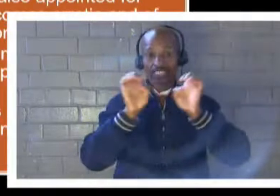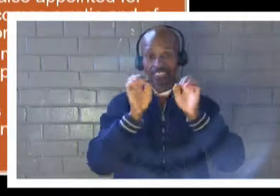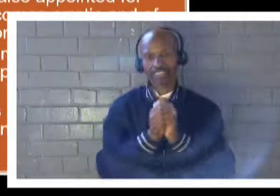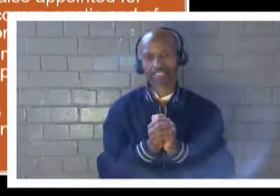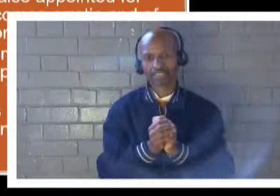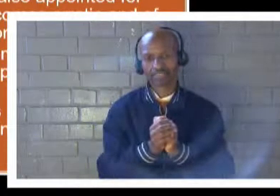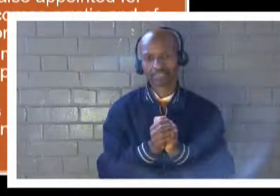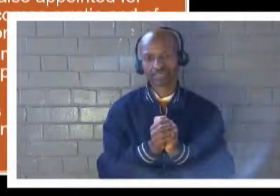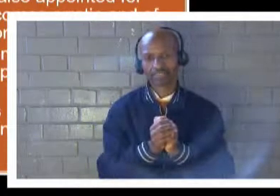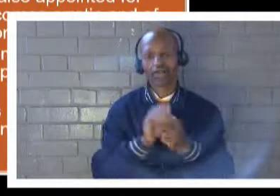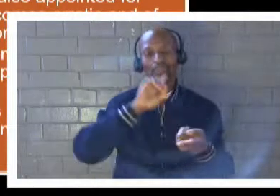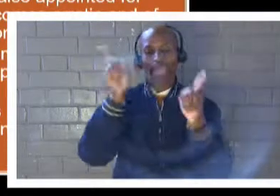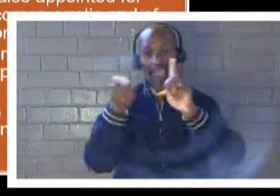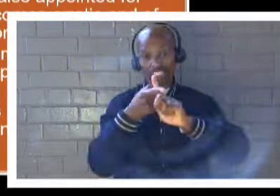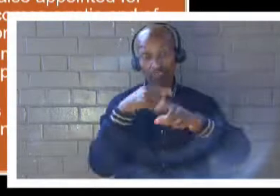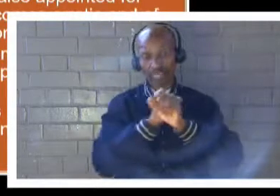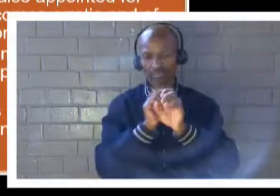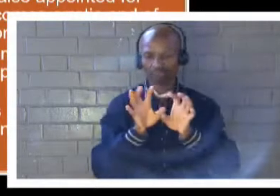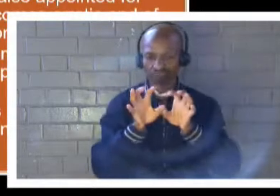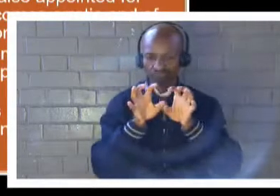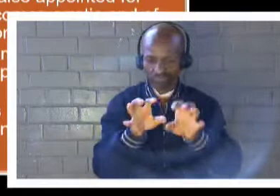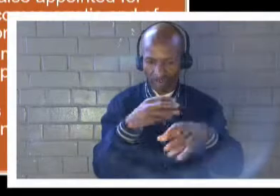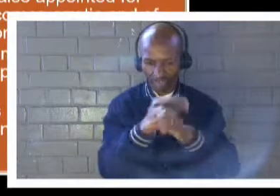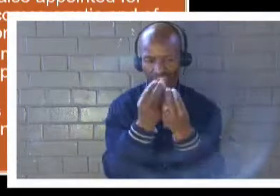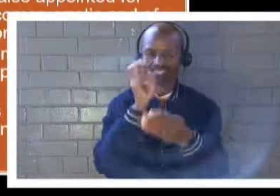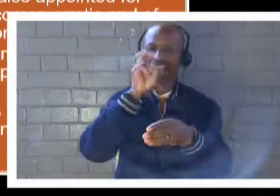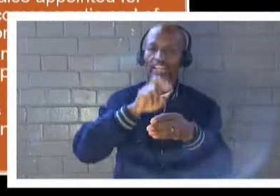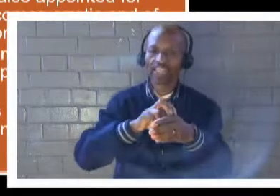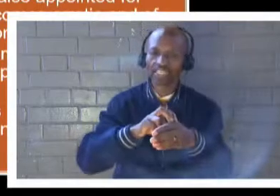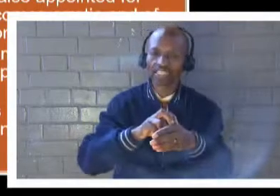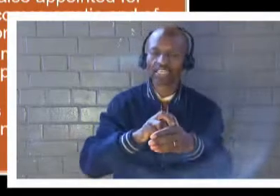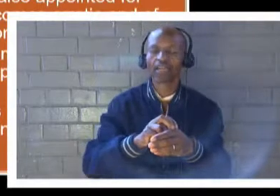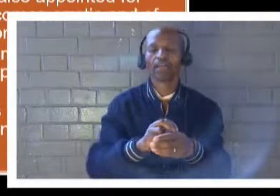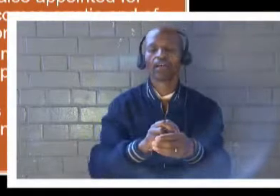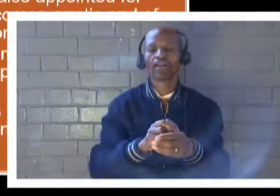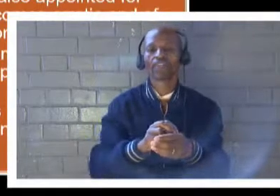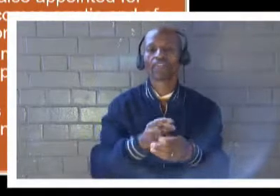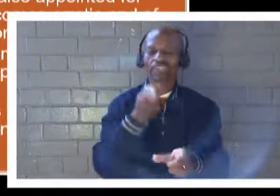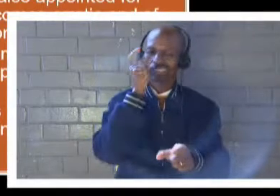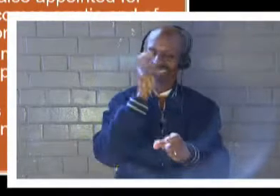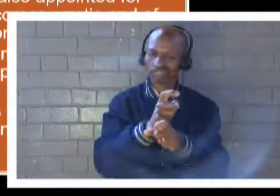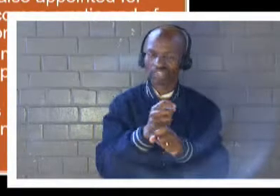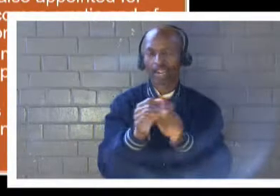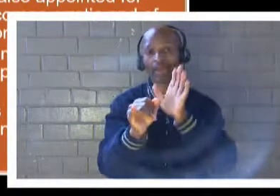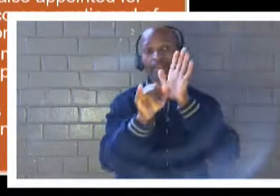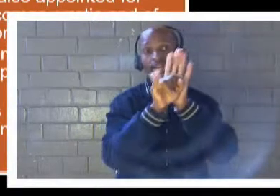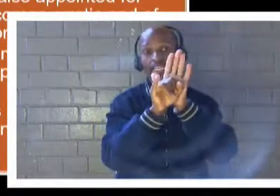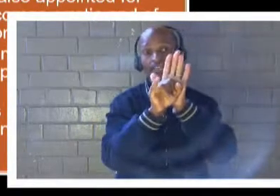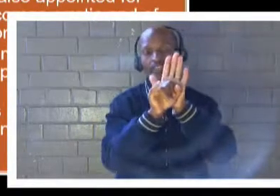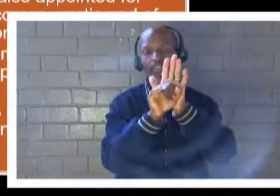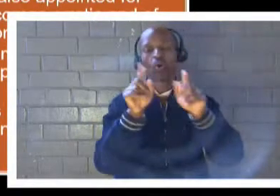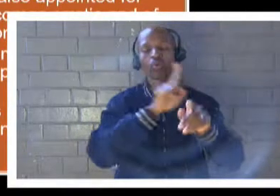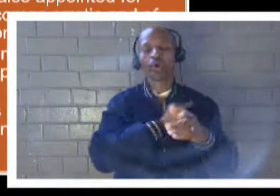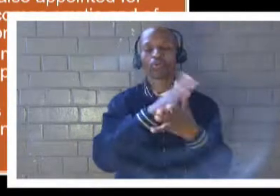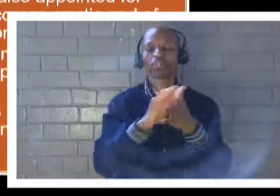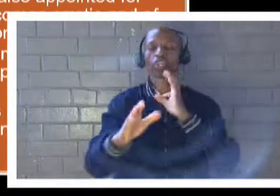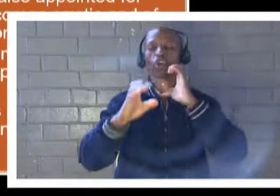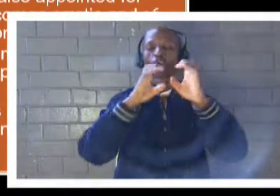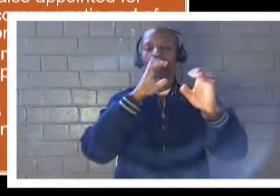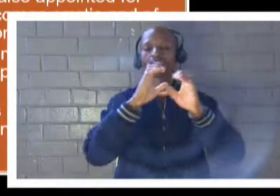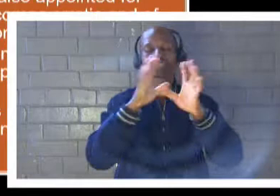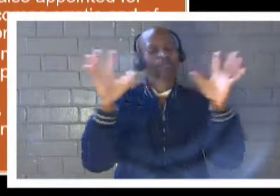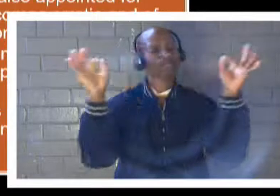identified as the most pressing infrastructure needs. A major difficulty identified was the lack of communication between